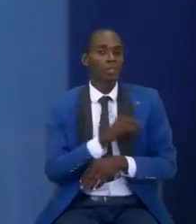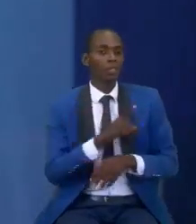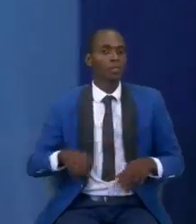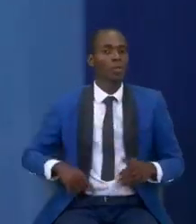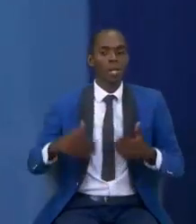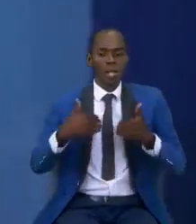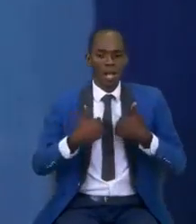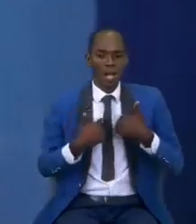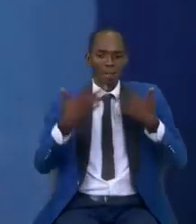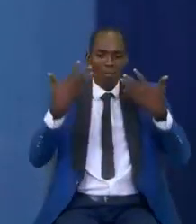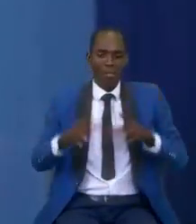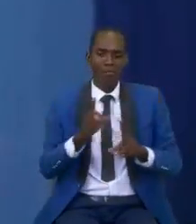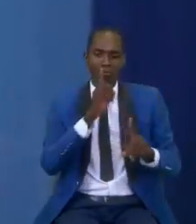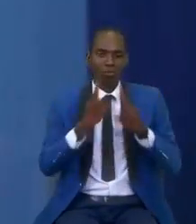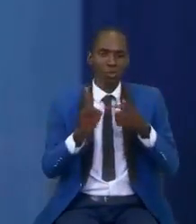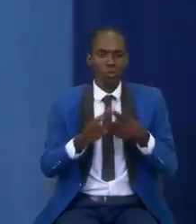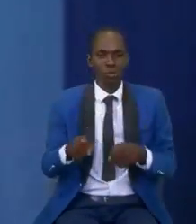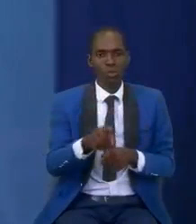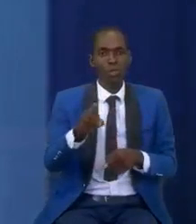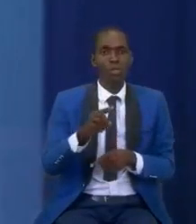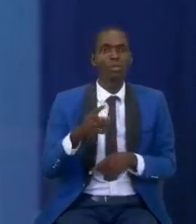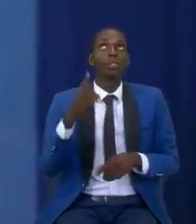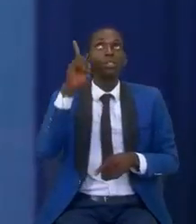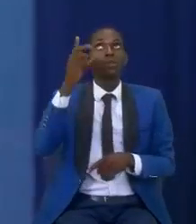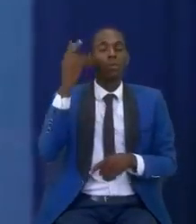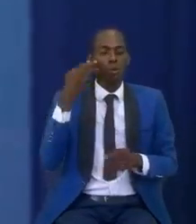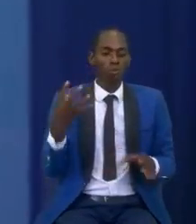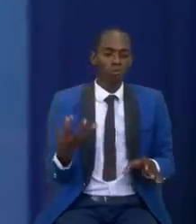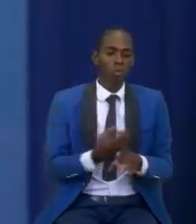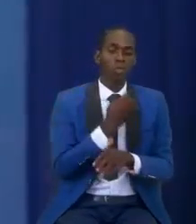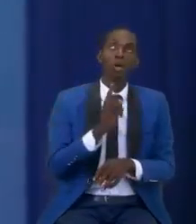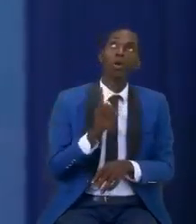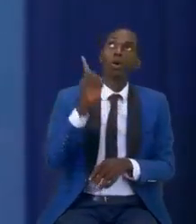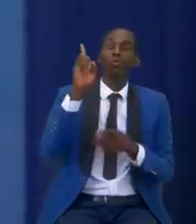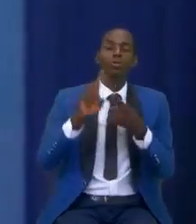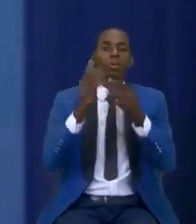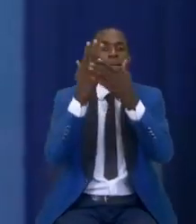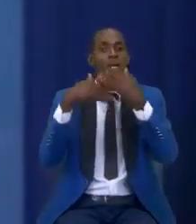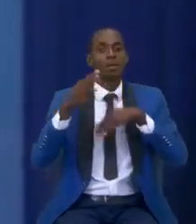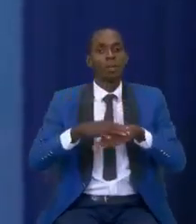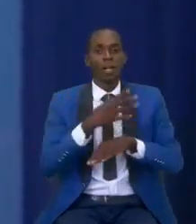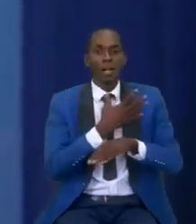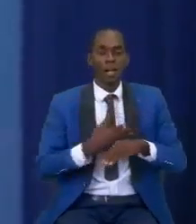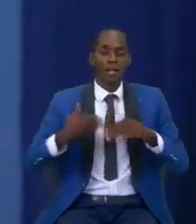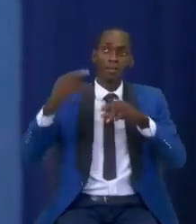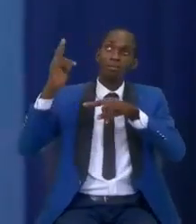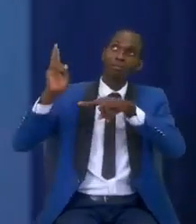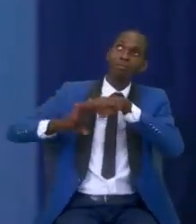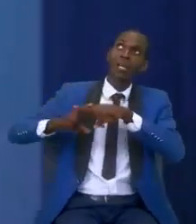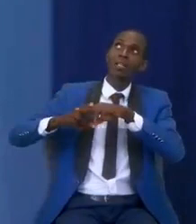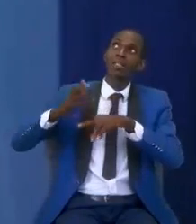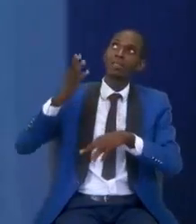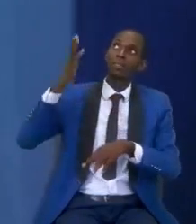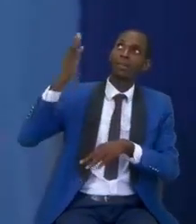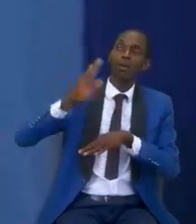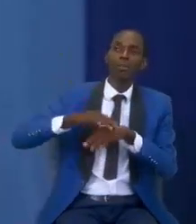up into heaven and sat on the right hand of God. He's finished